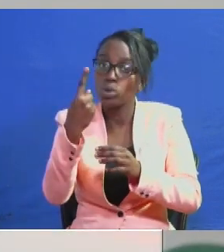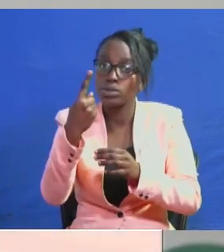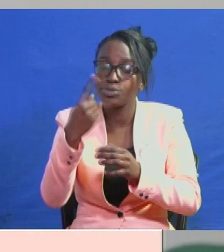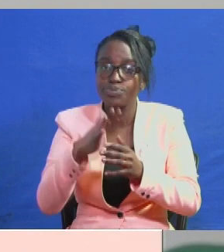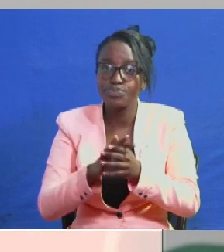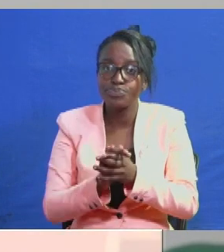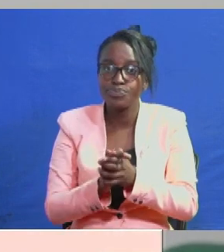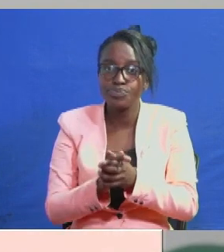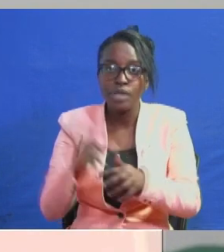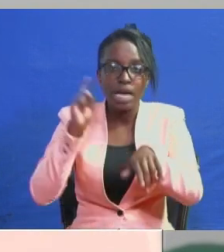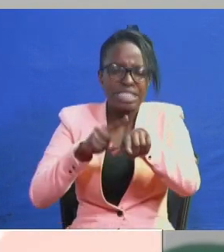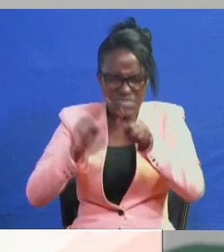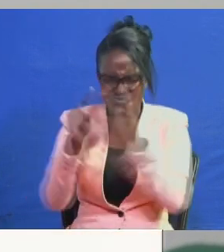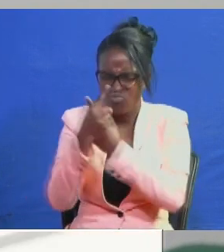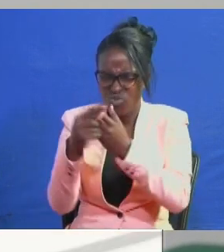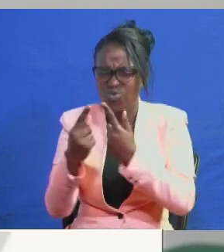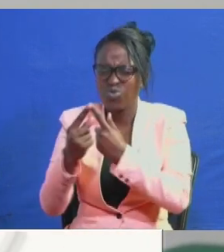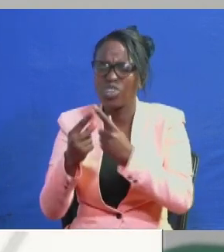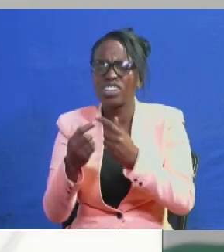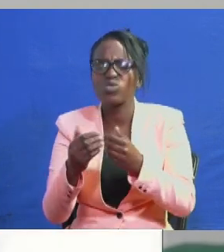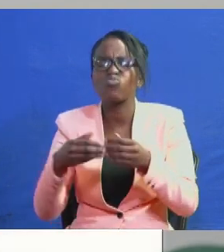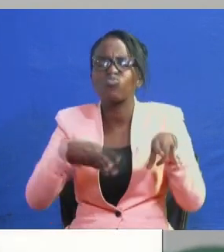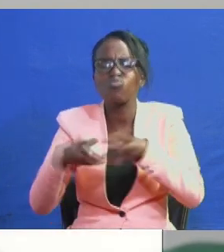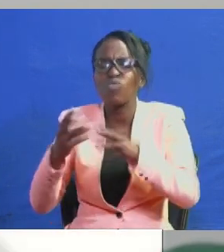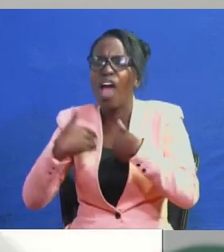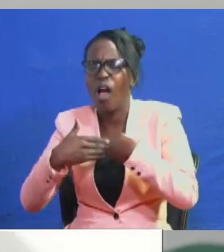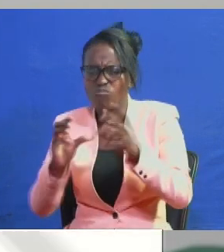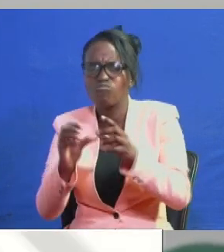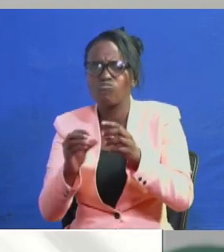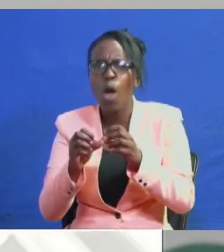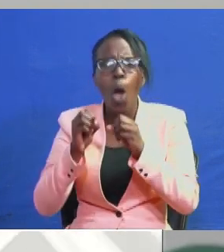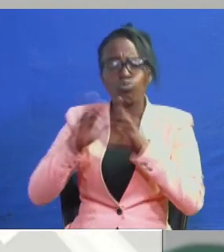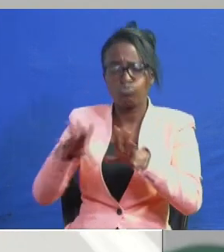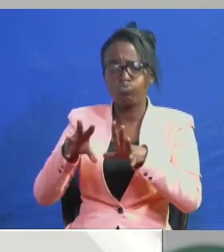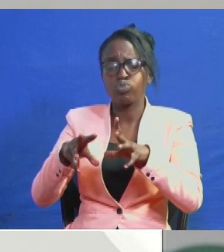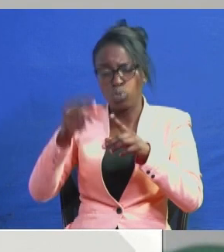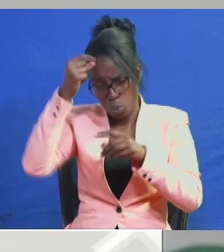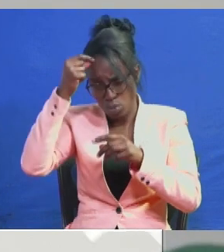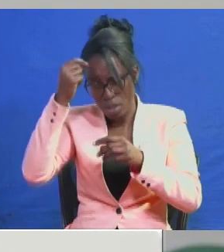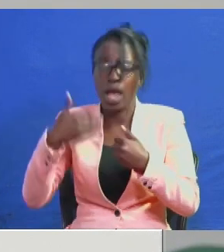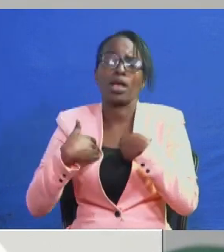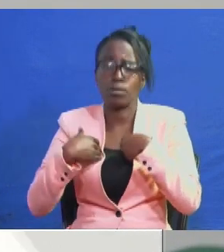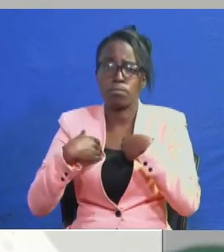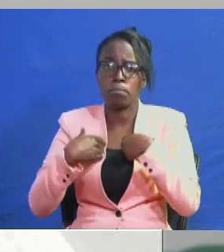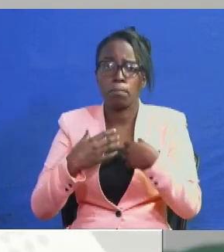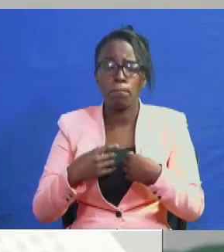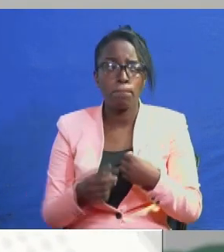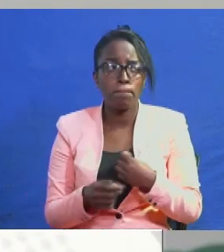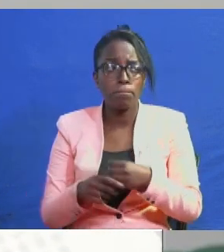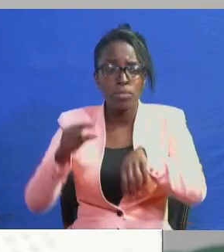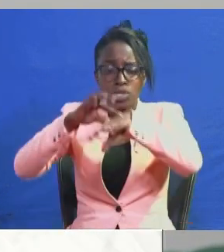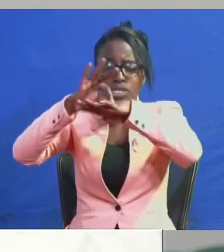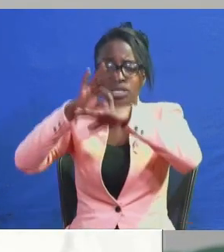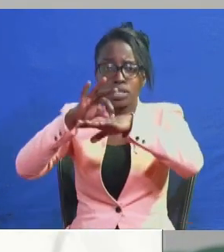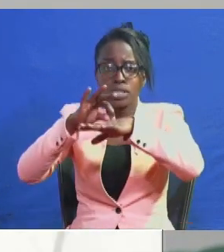it's caused by something different with another, something else could cause hair loss in another perspective. So that is the aspect of skin, hair, and